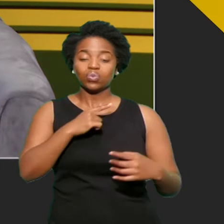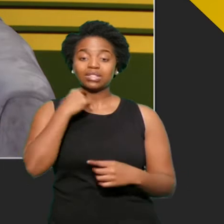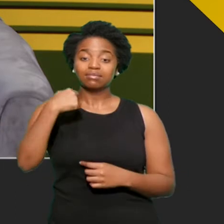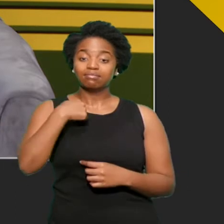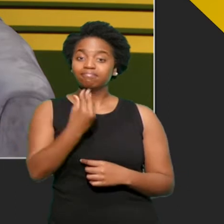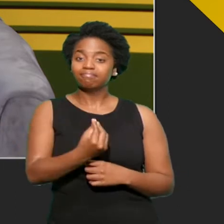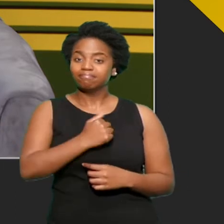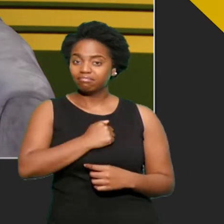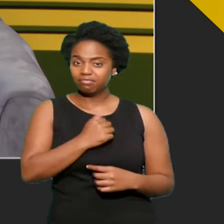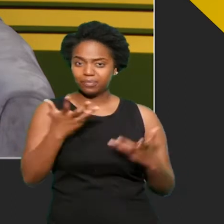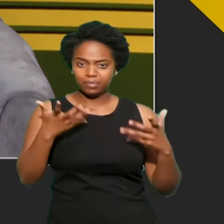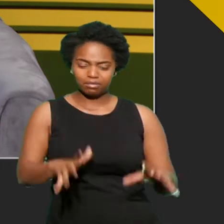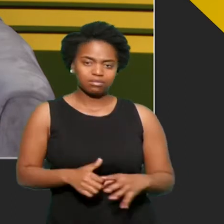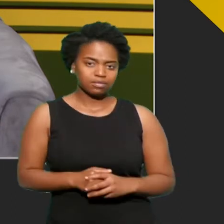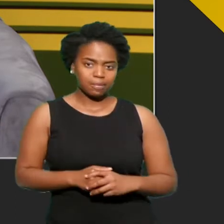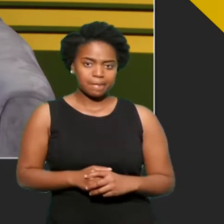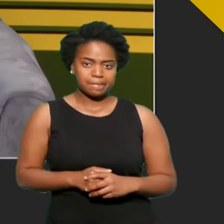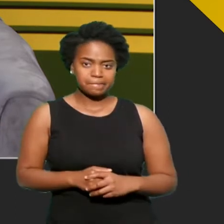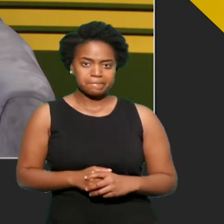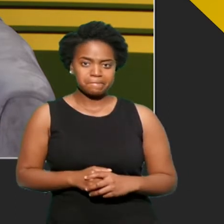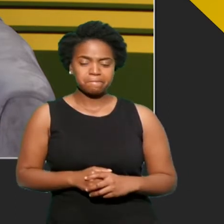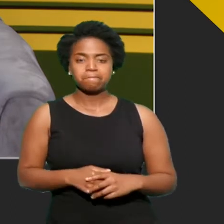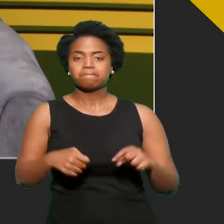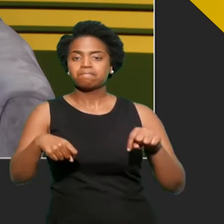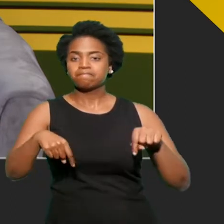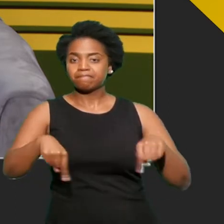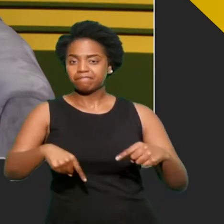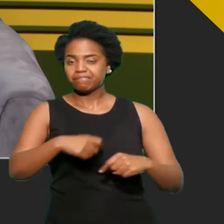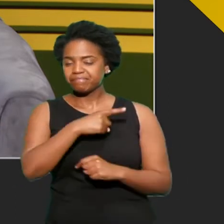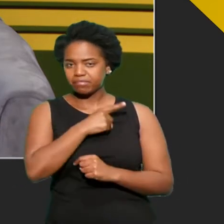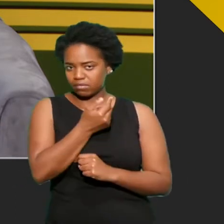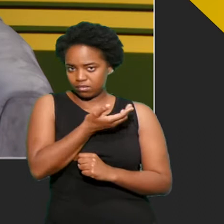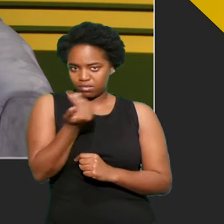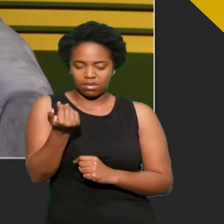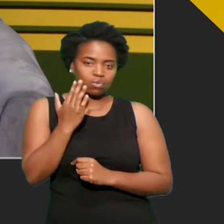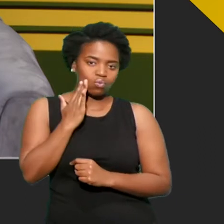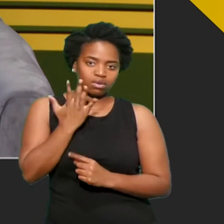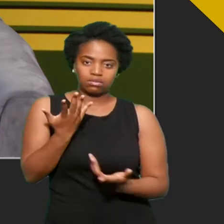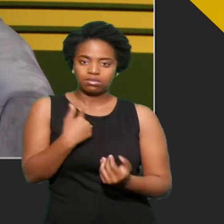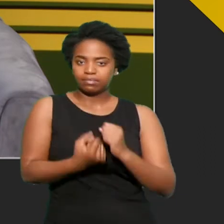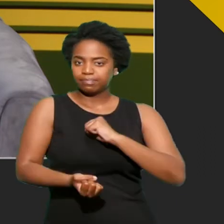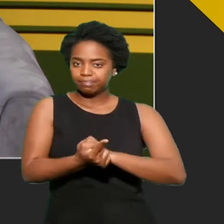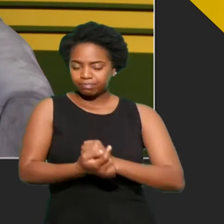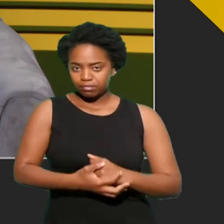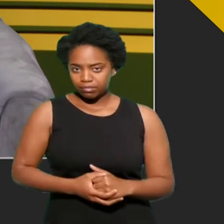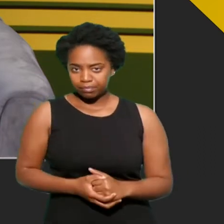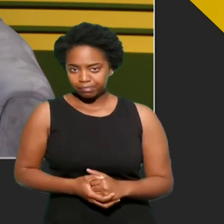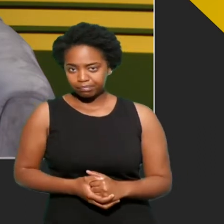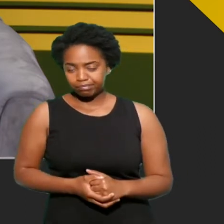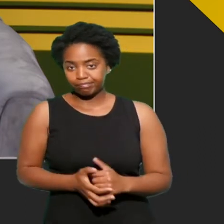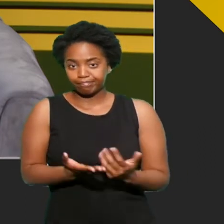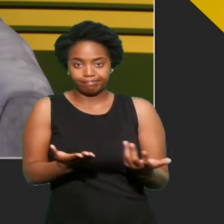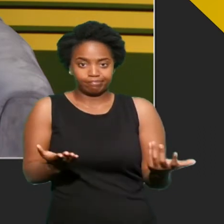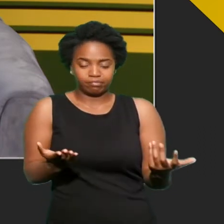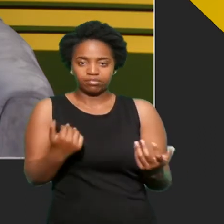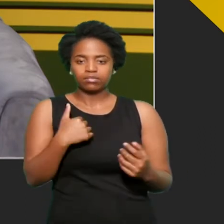Yeah, so into engizothi ngiyayisaba because angazi ukuthi ngiwenzani even though ifamily yami ngiyayitshela they're gonna be like